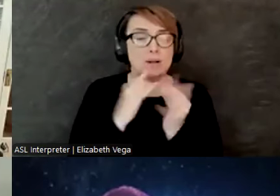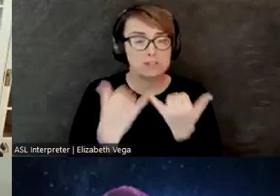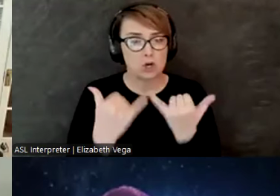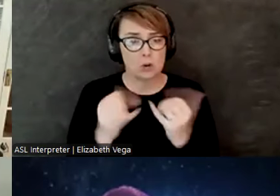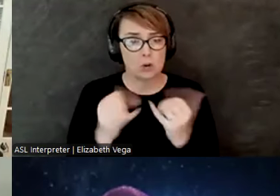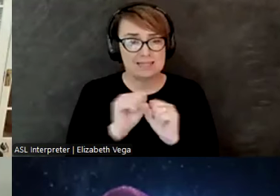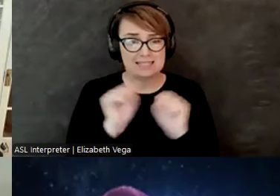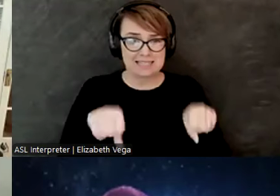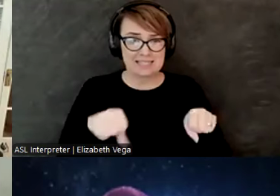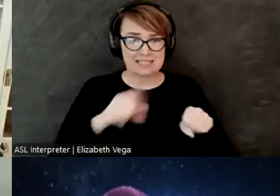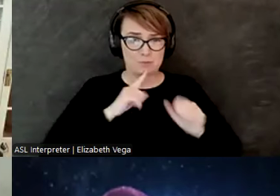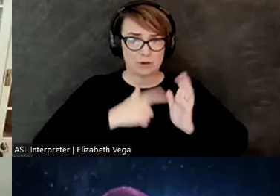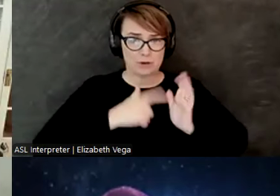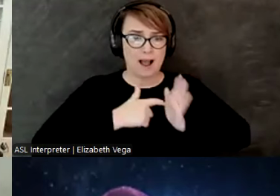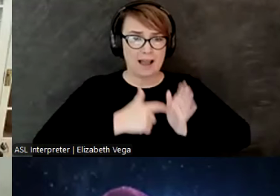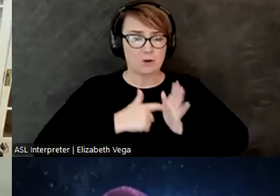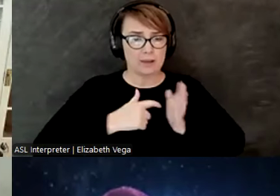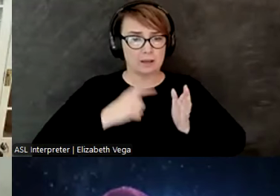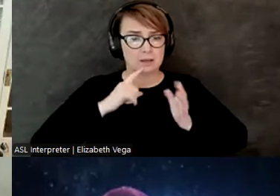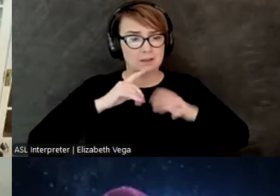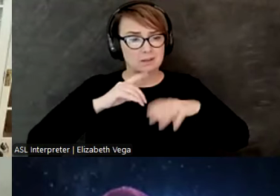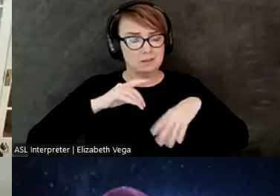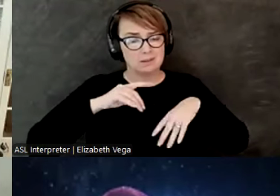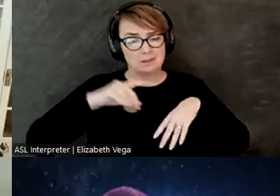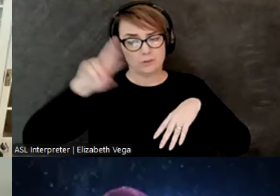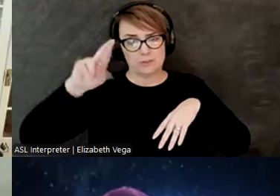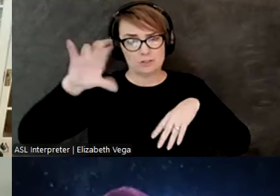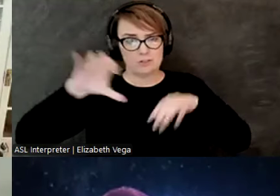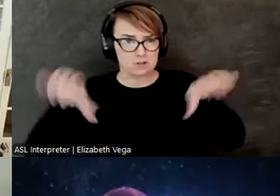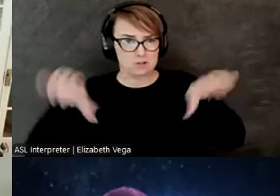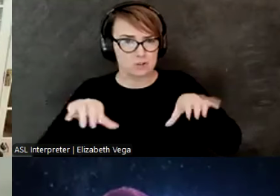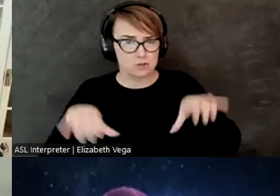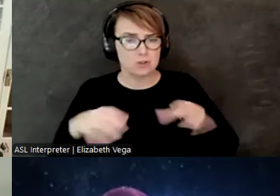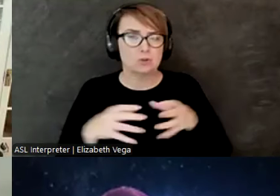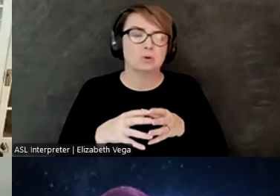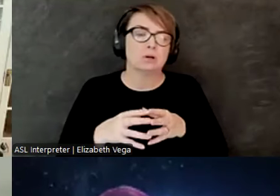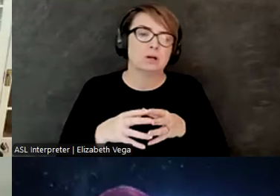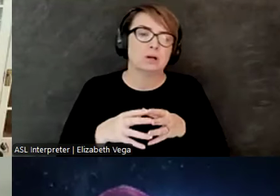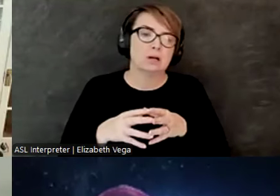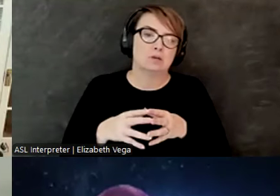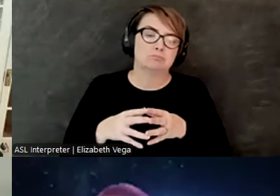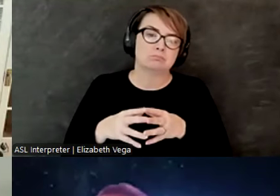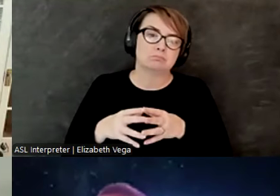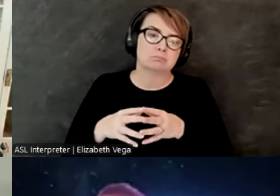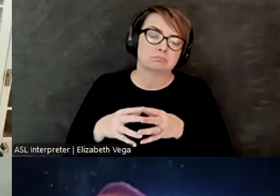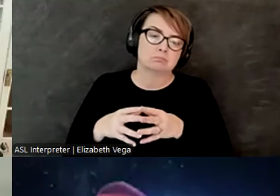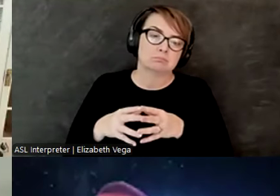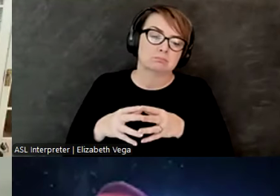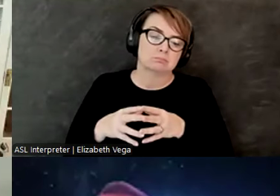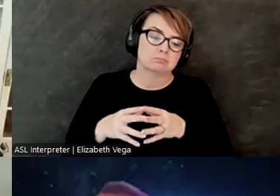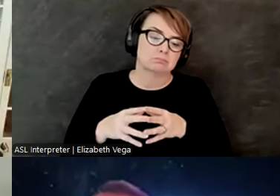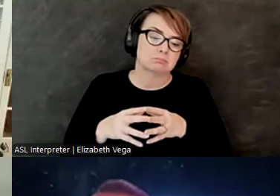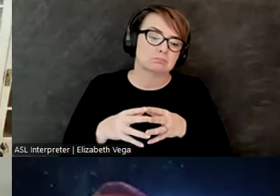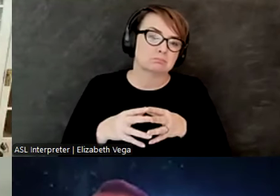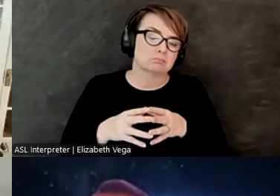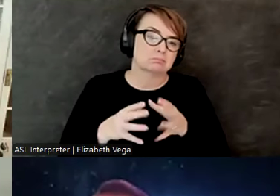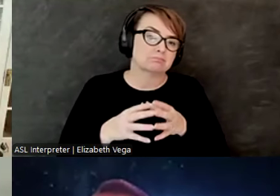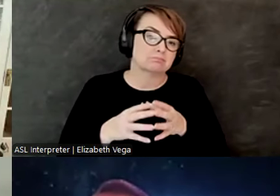required to do with respect to how much deference a regional center gets in these